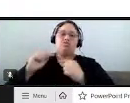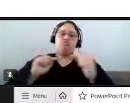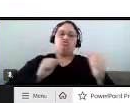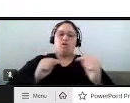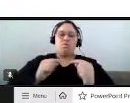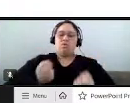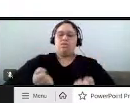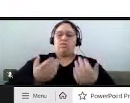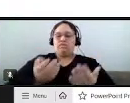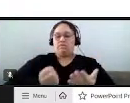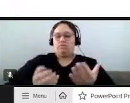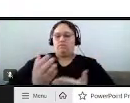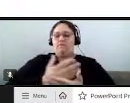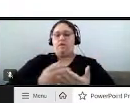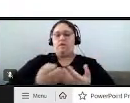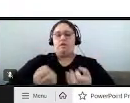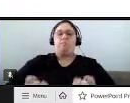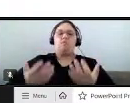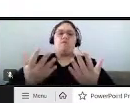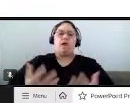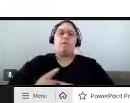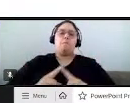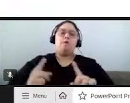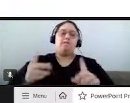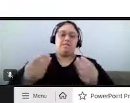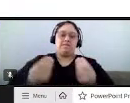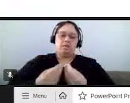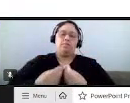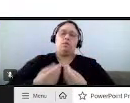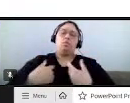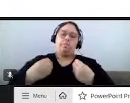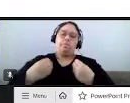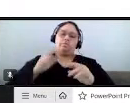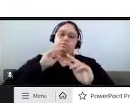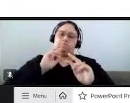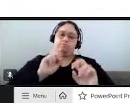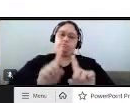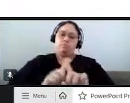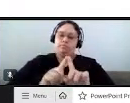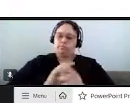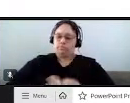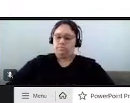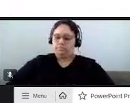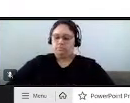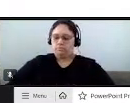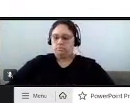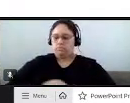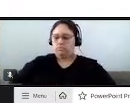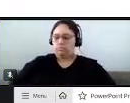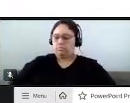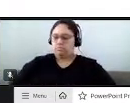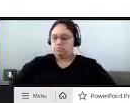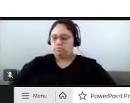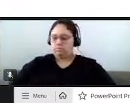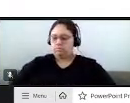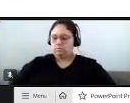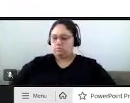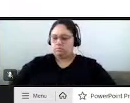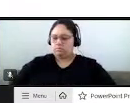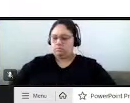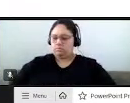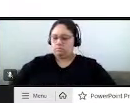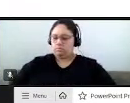with service provider at the moment, but that is something that we are looking at doing. Thank you. Thank you, Ms.